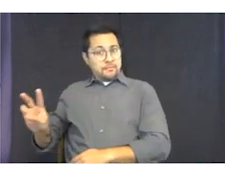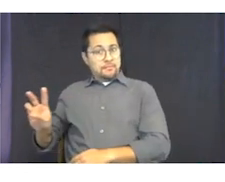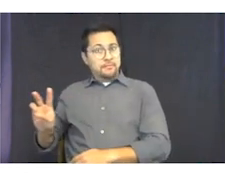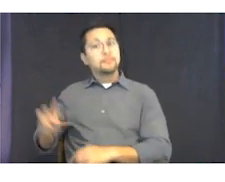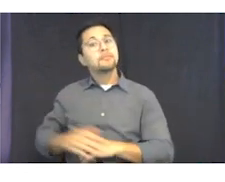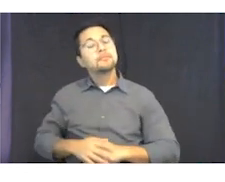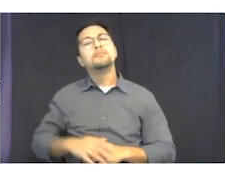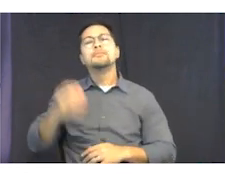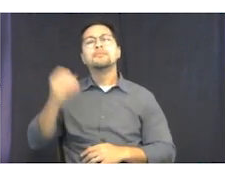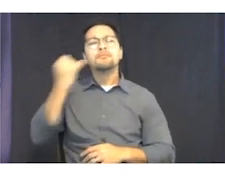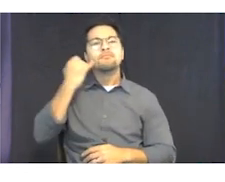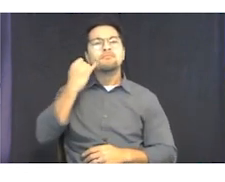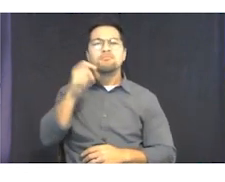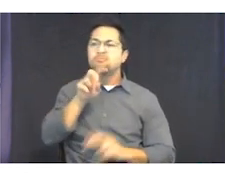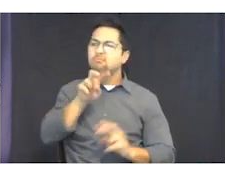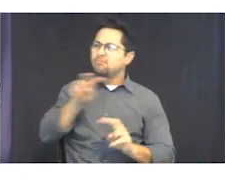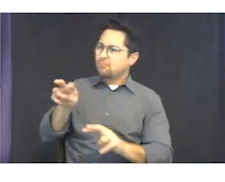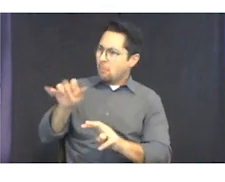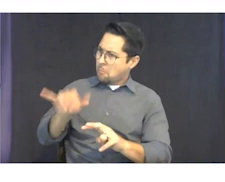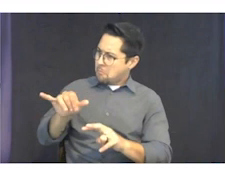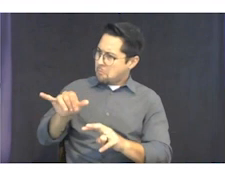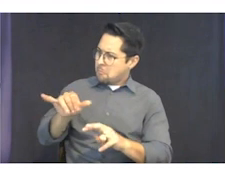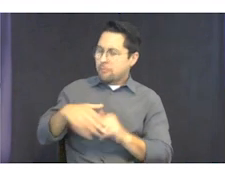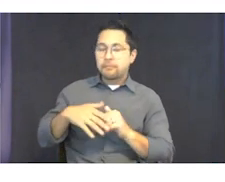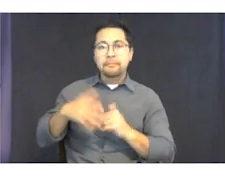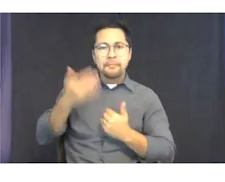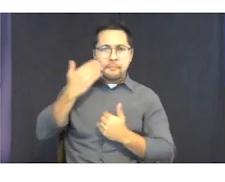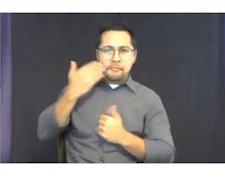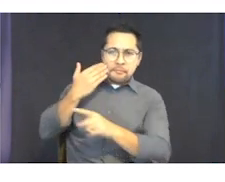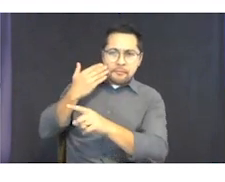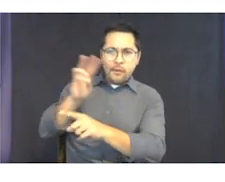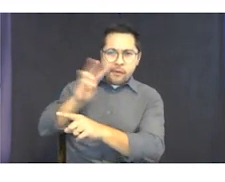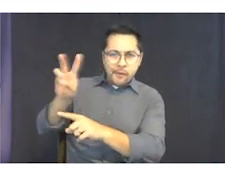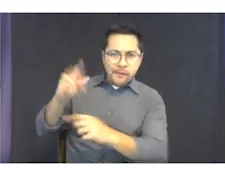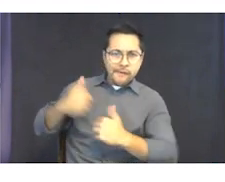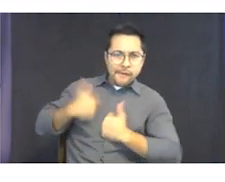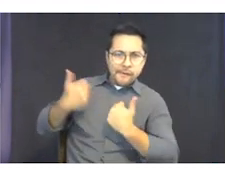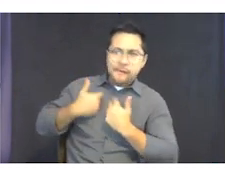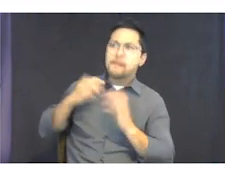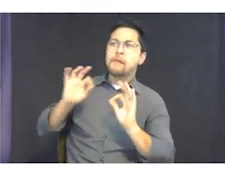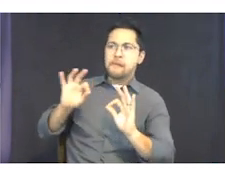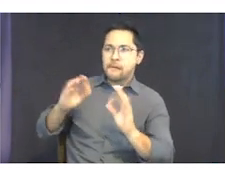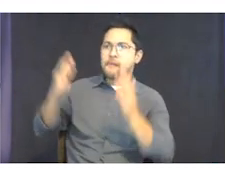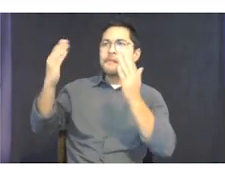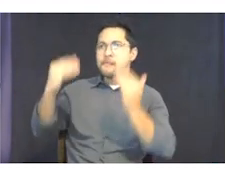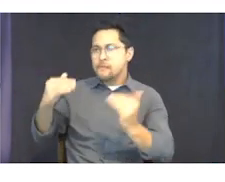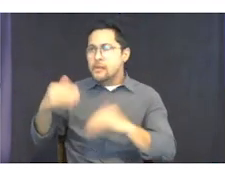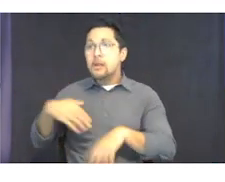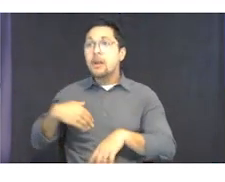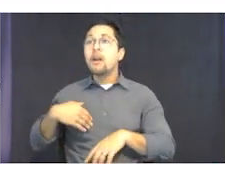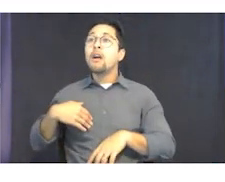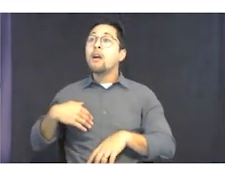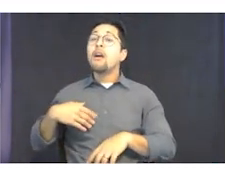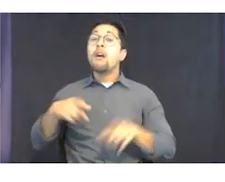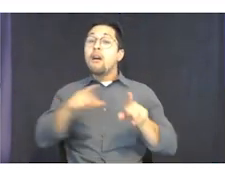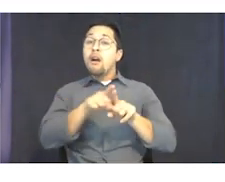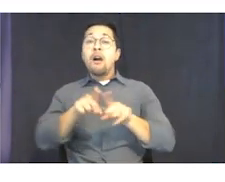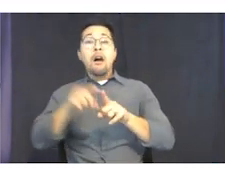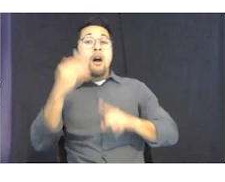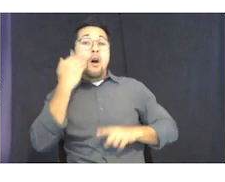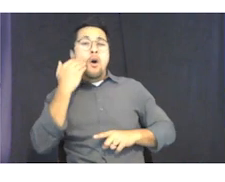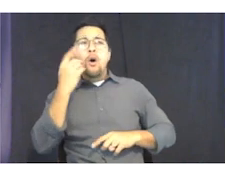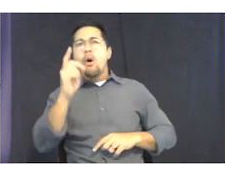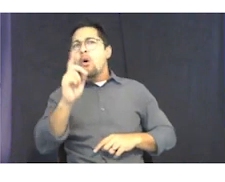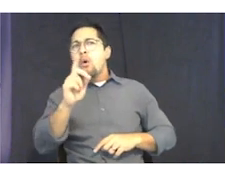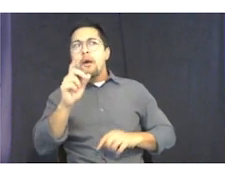Now, if you're looking at this, you're saying, okay, well, I know the web address and I know in general where to